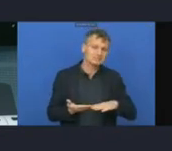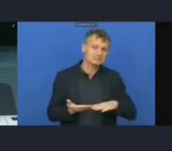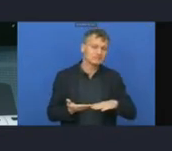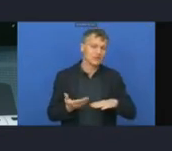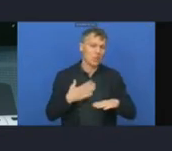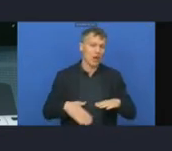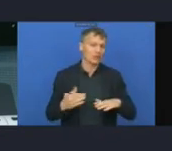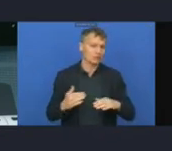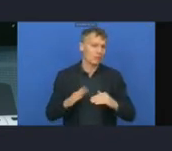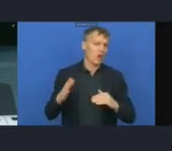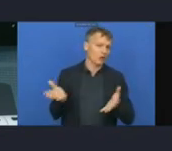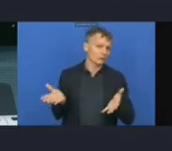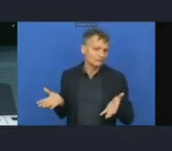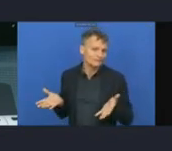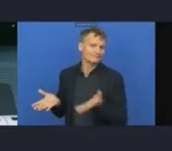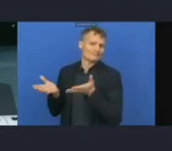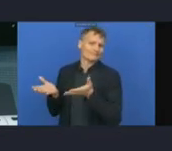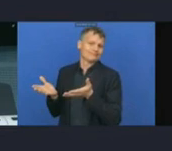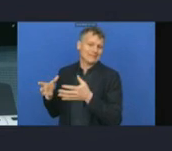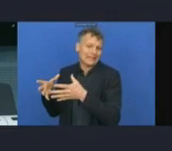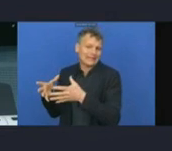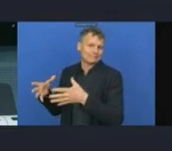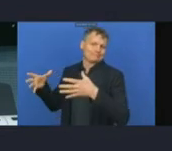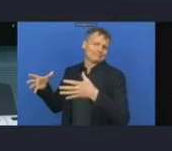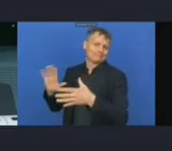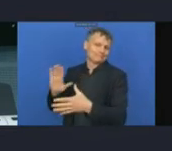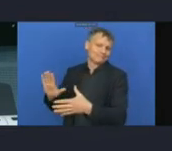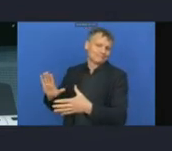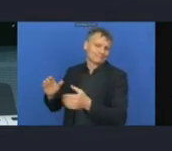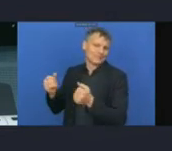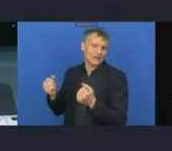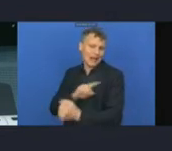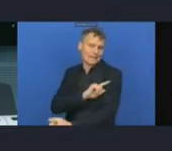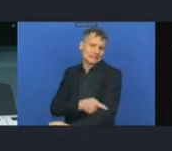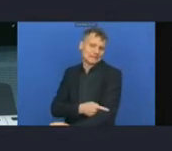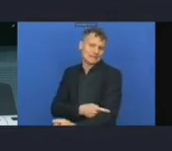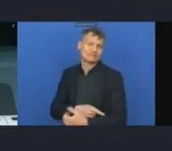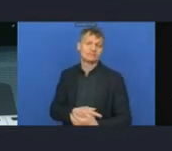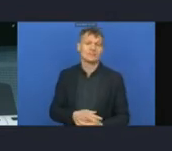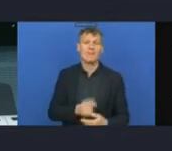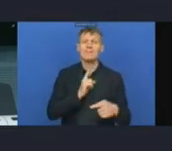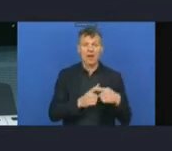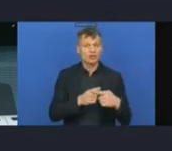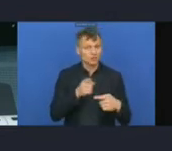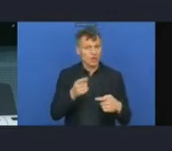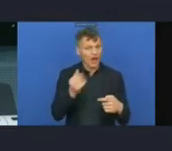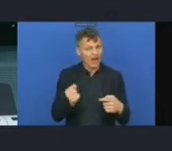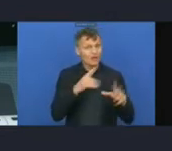in that country. And this is also why, in this action, you can have also regional cooperation